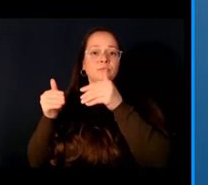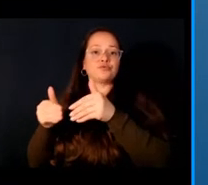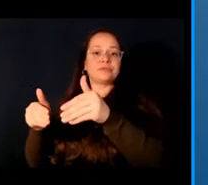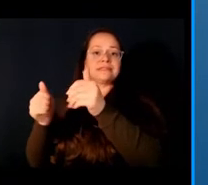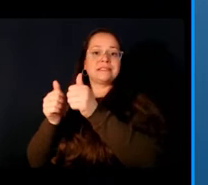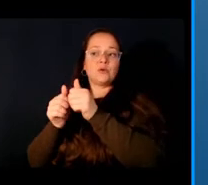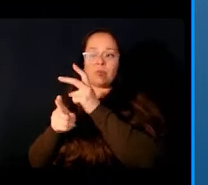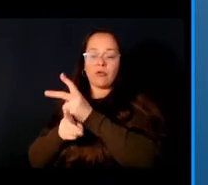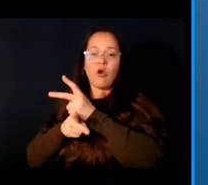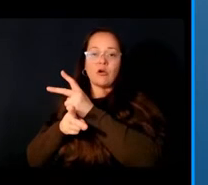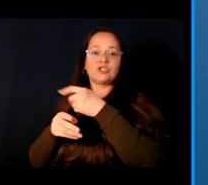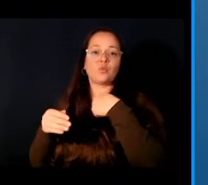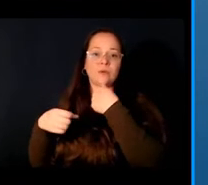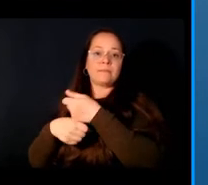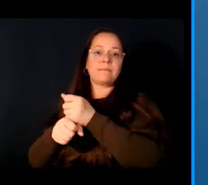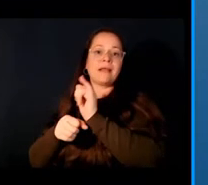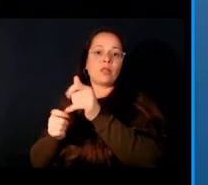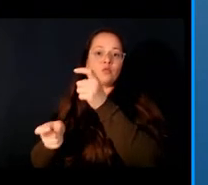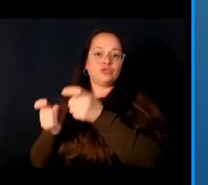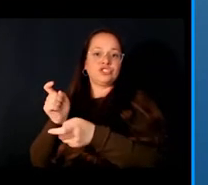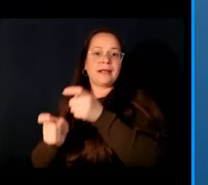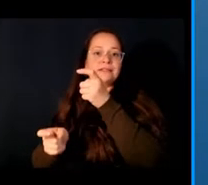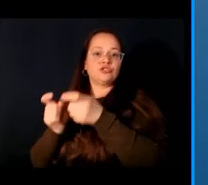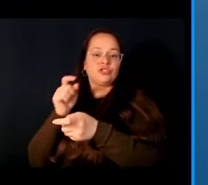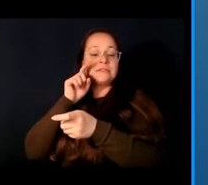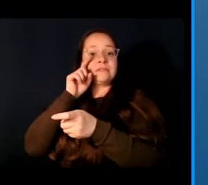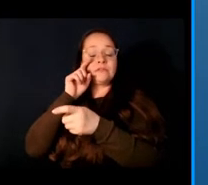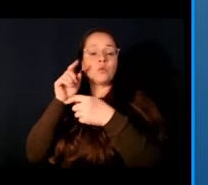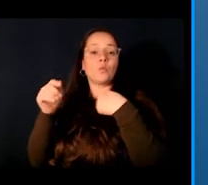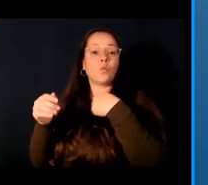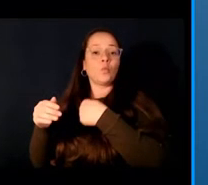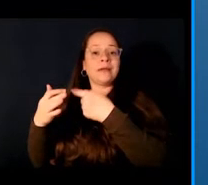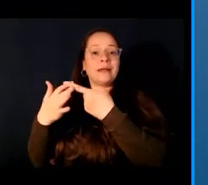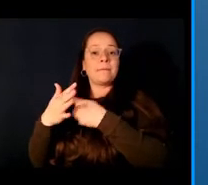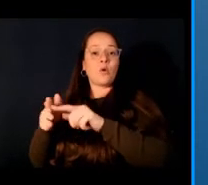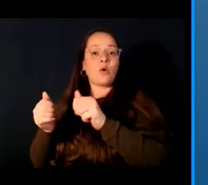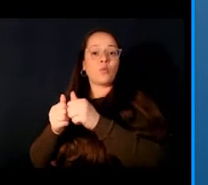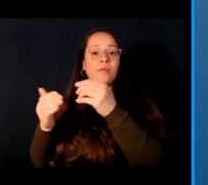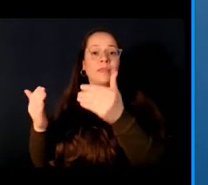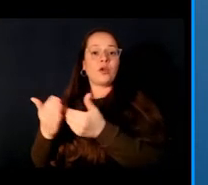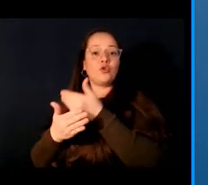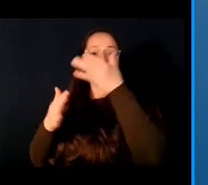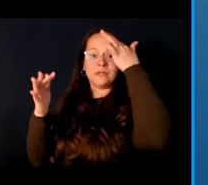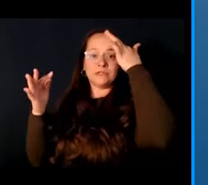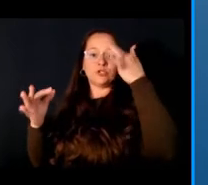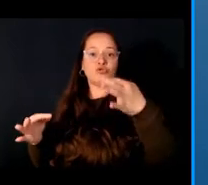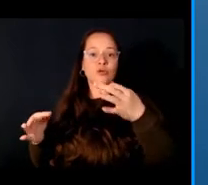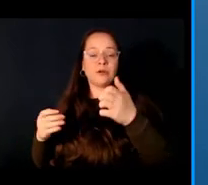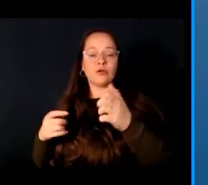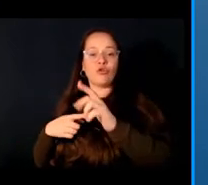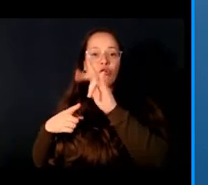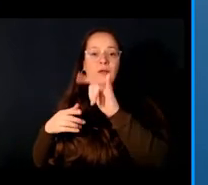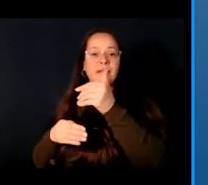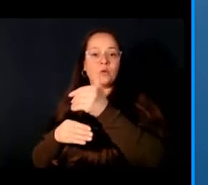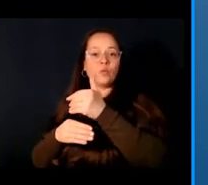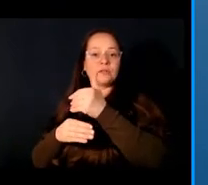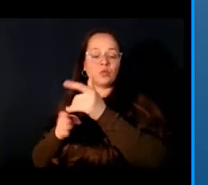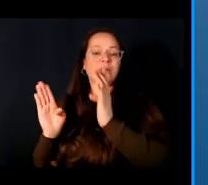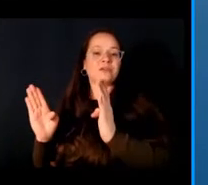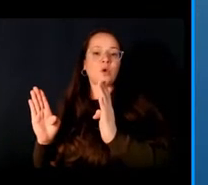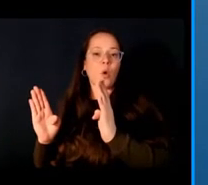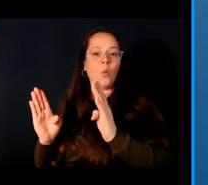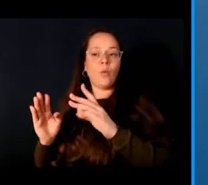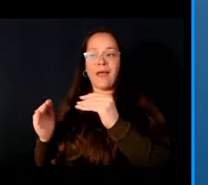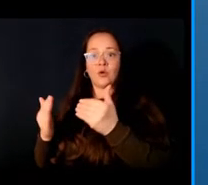some big changes so as we Embark with a newly determined early window and many new leaders in the state